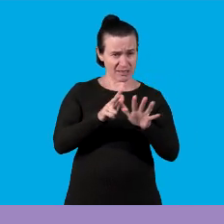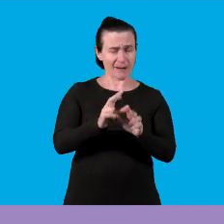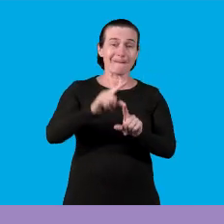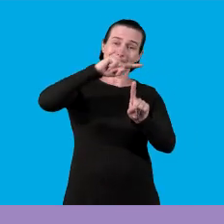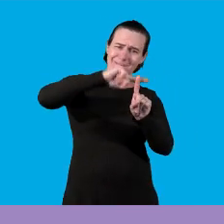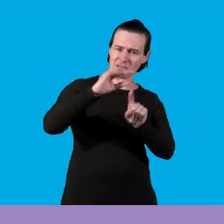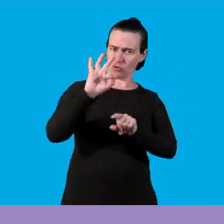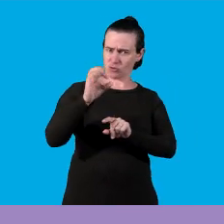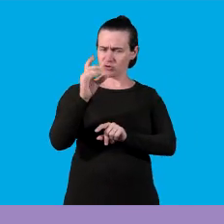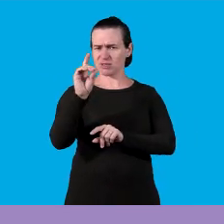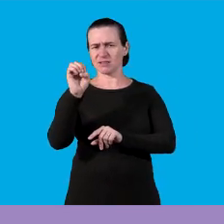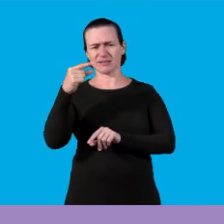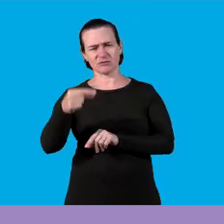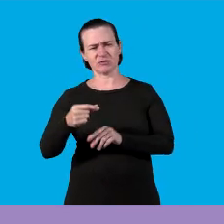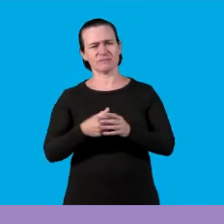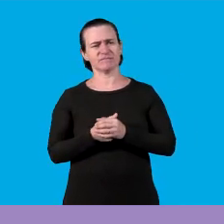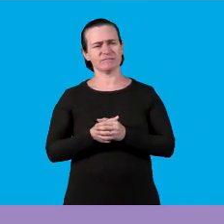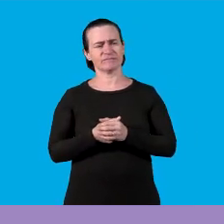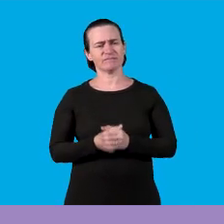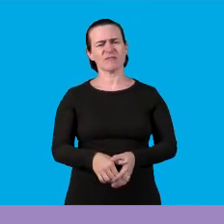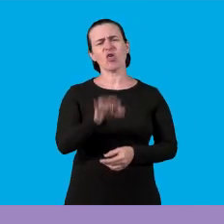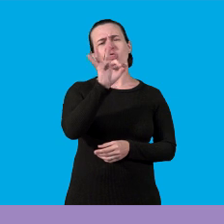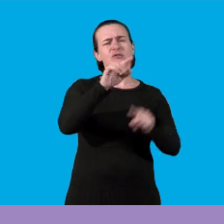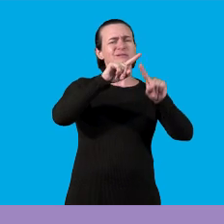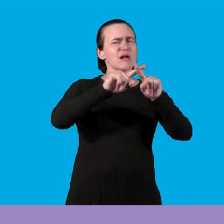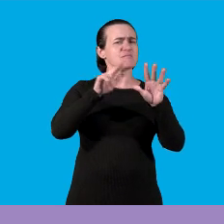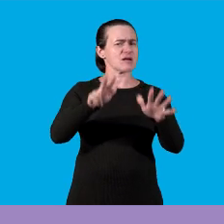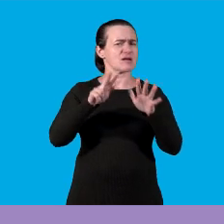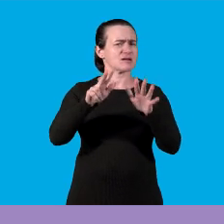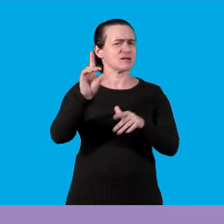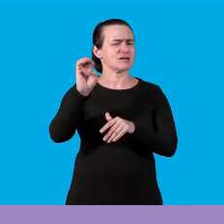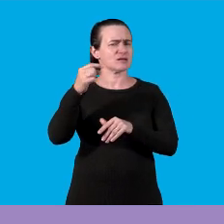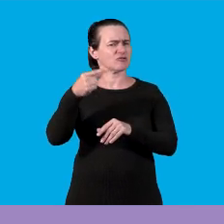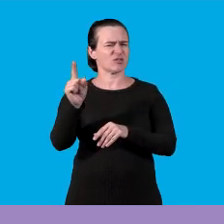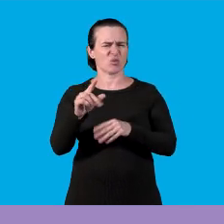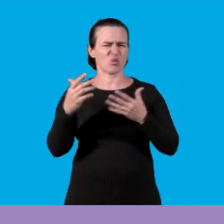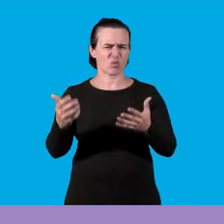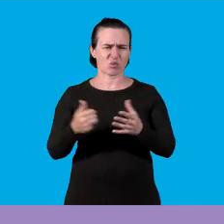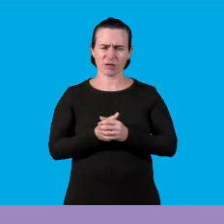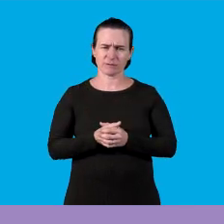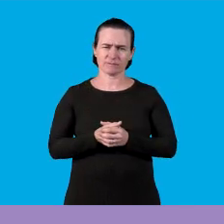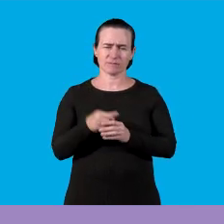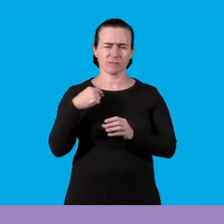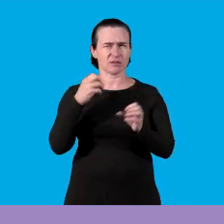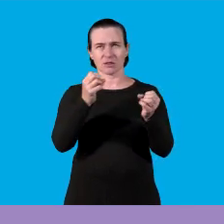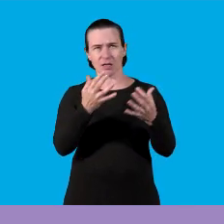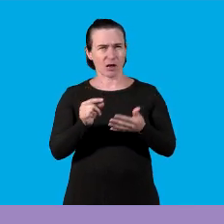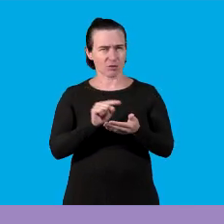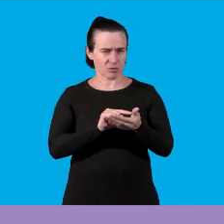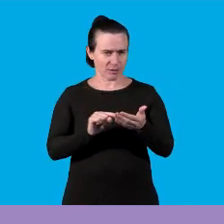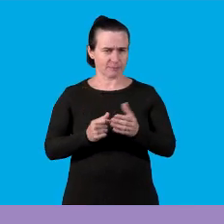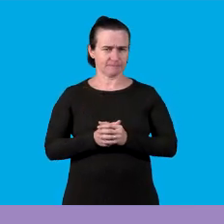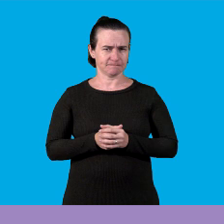30 degrees. And what is 3 multiplied by 18? Let's check. So it would be 3 multiplied by